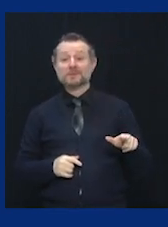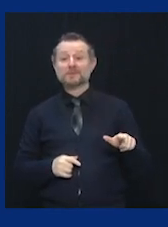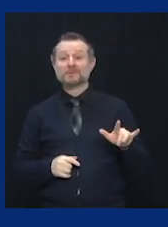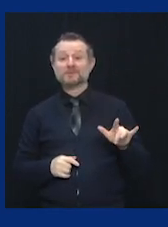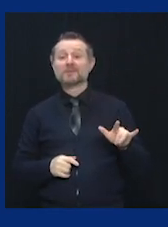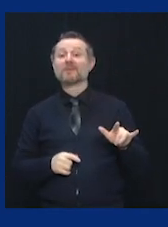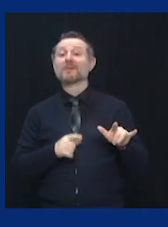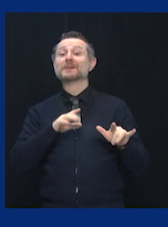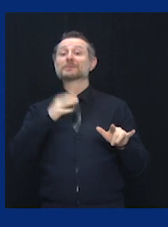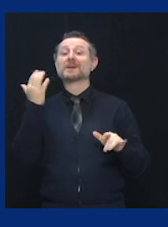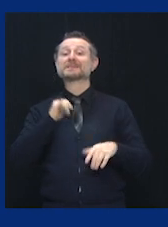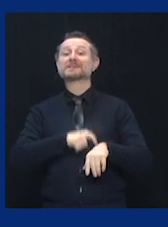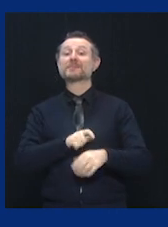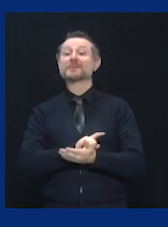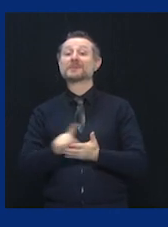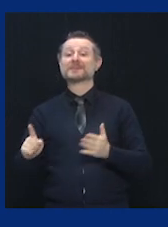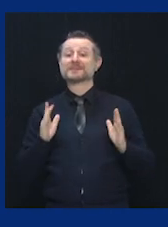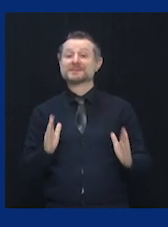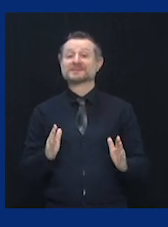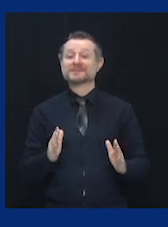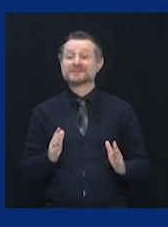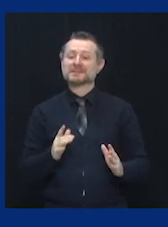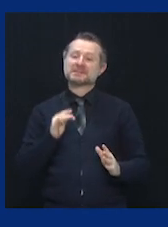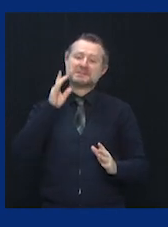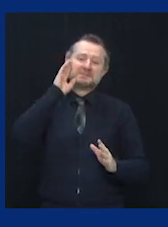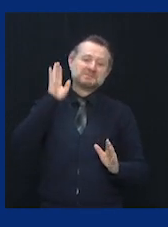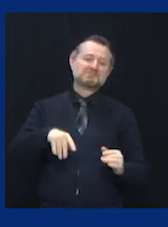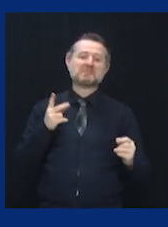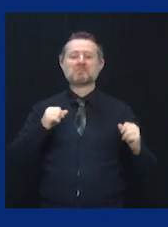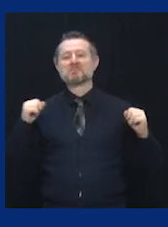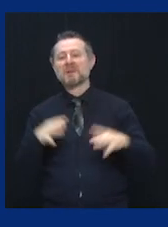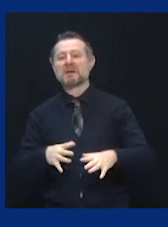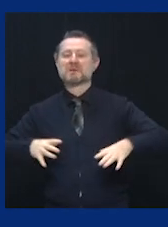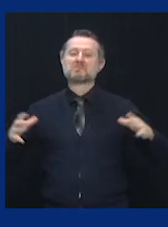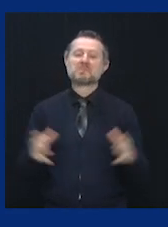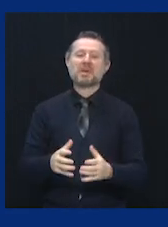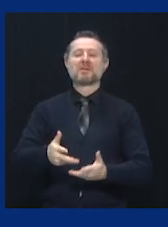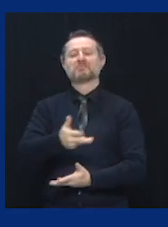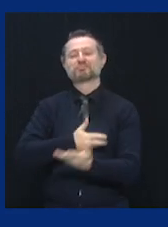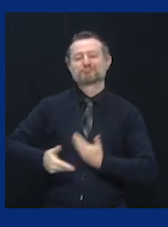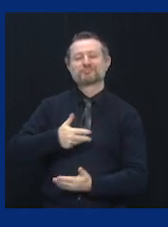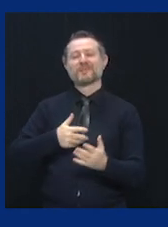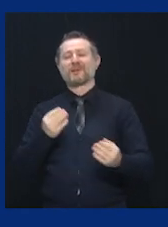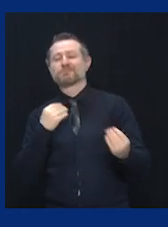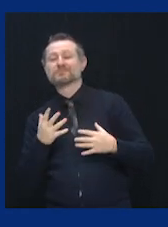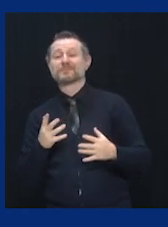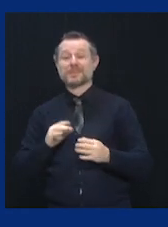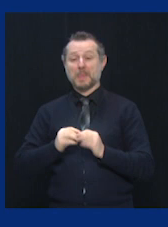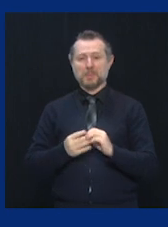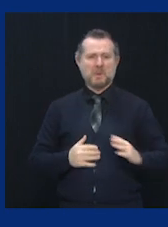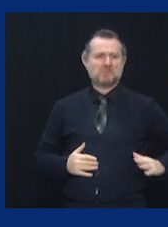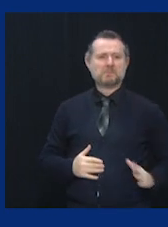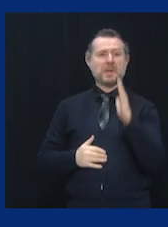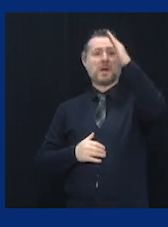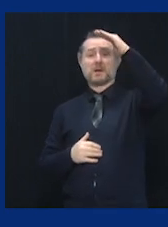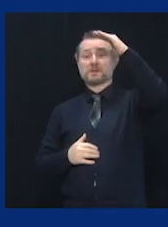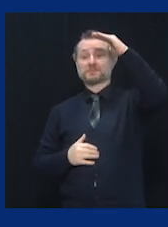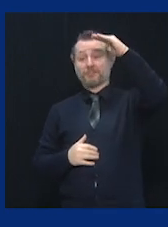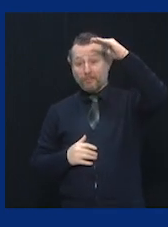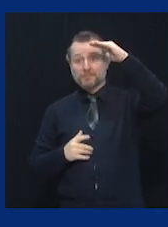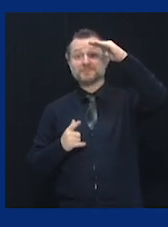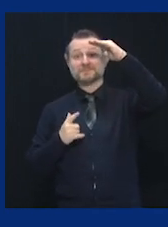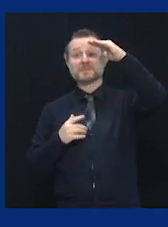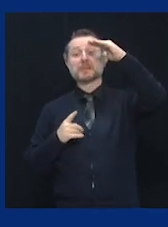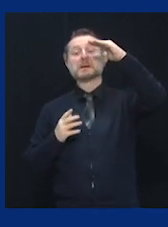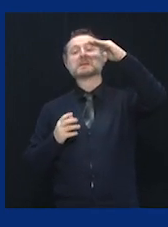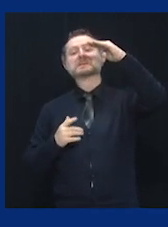Christmas week, big socialization week, and you see the numbers go up, and then you